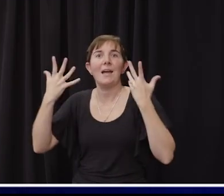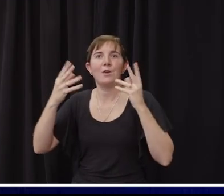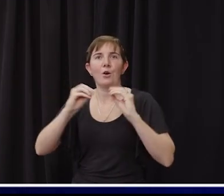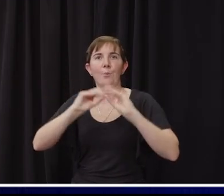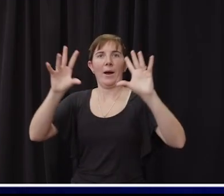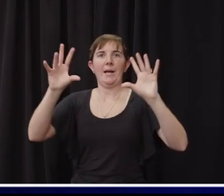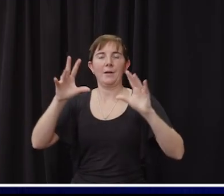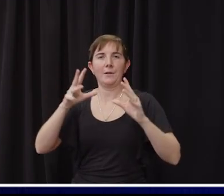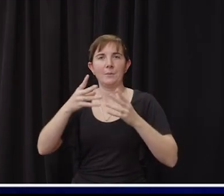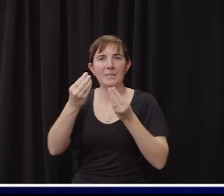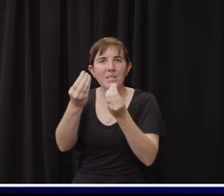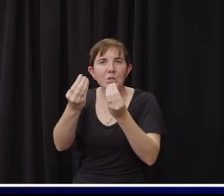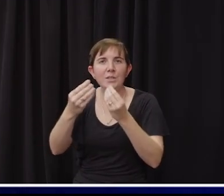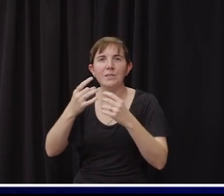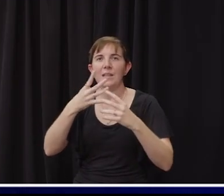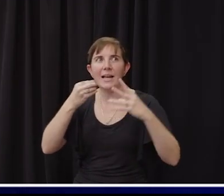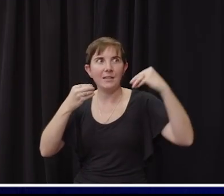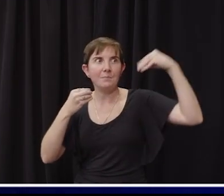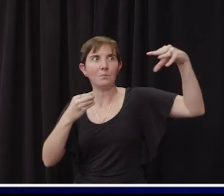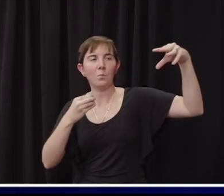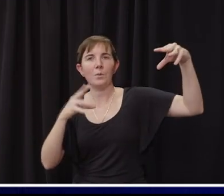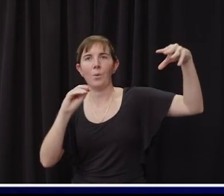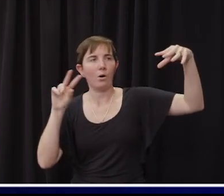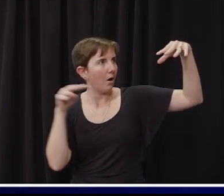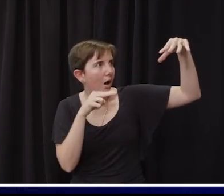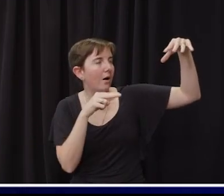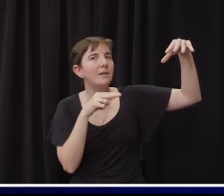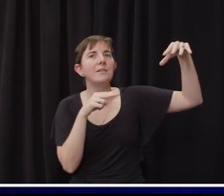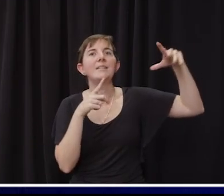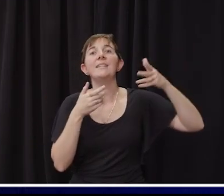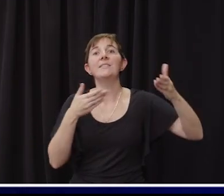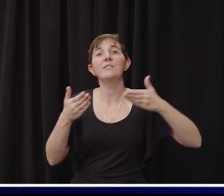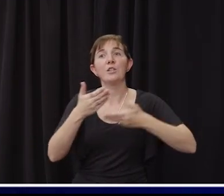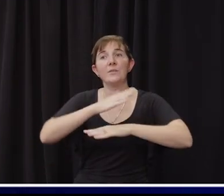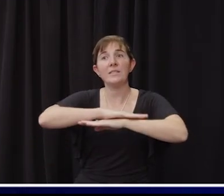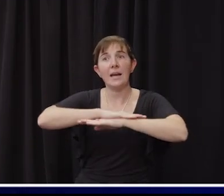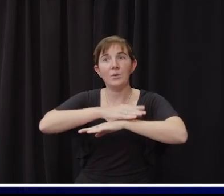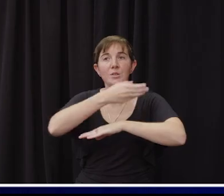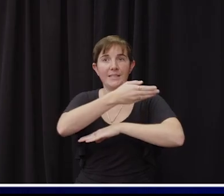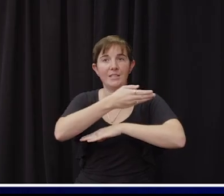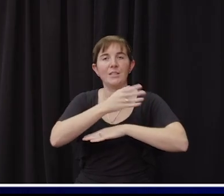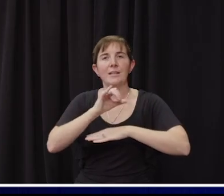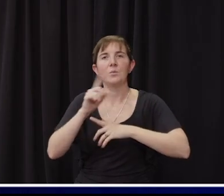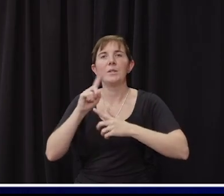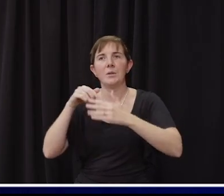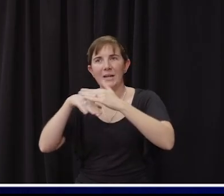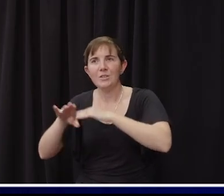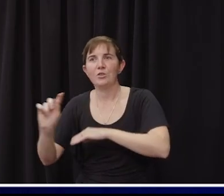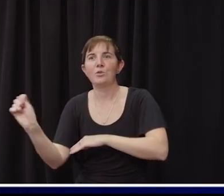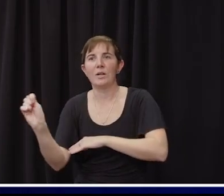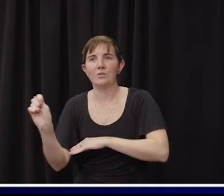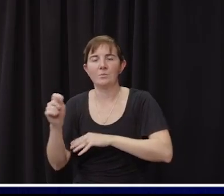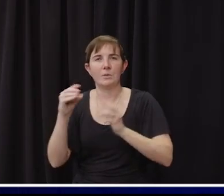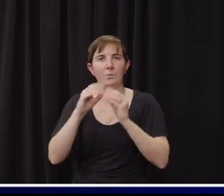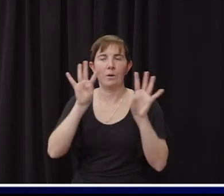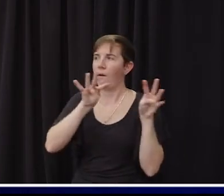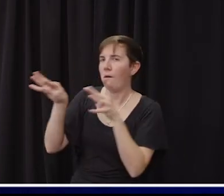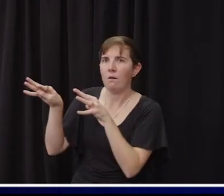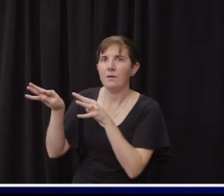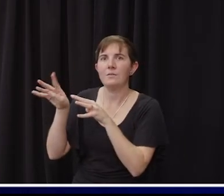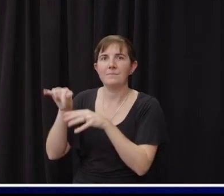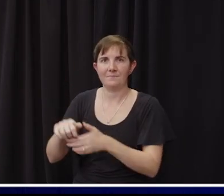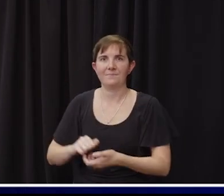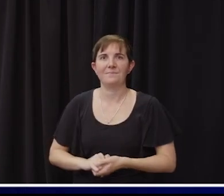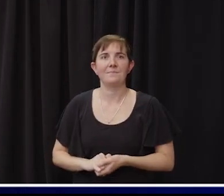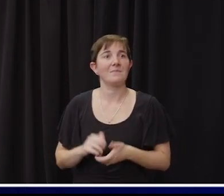lighting, things like that at the service counter here, and then as well as where you enter the restrooms.